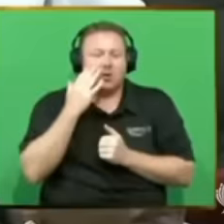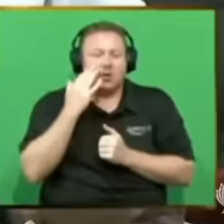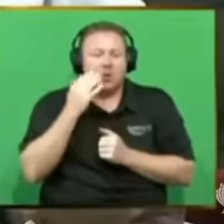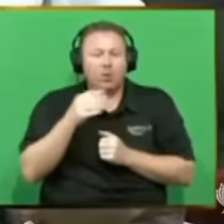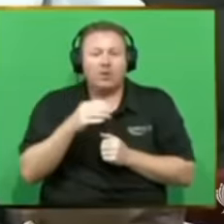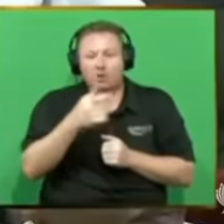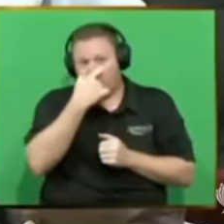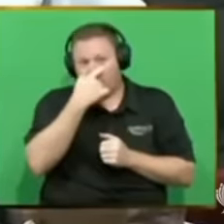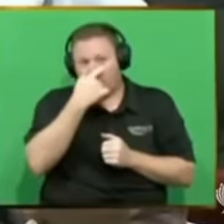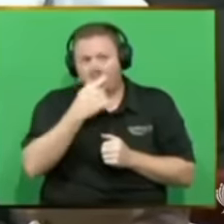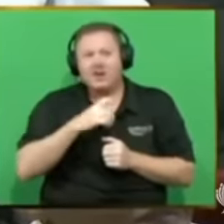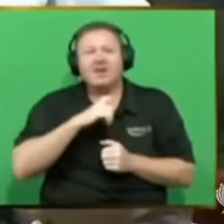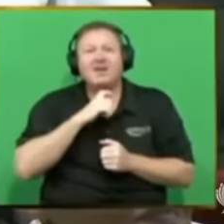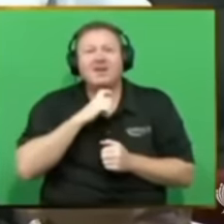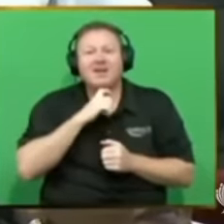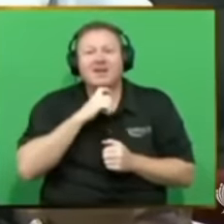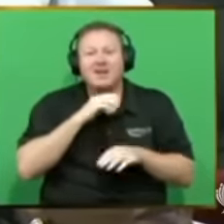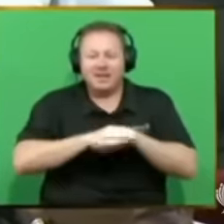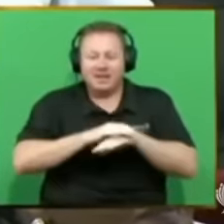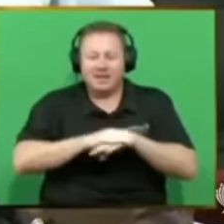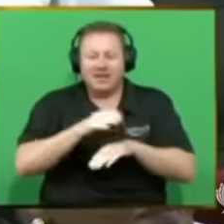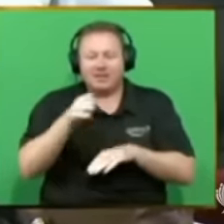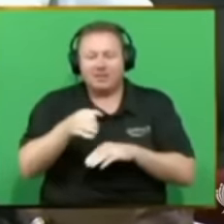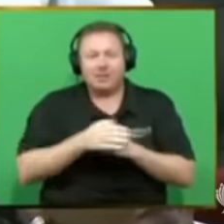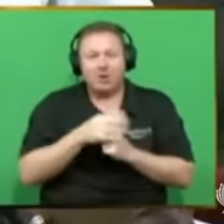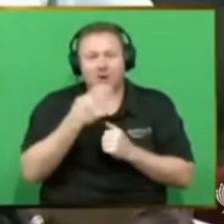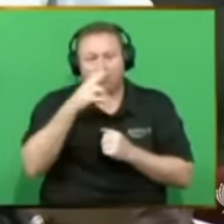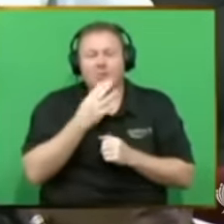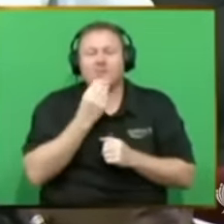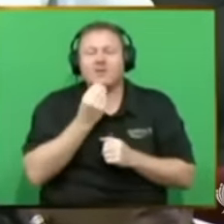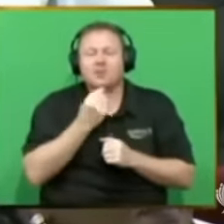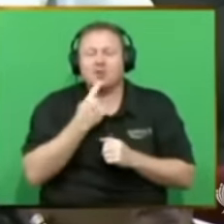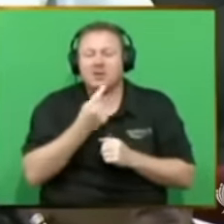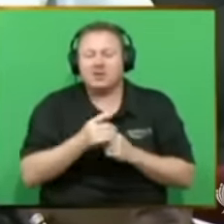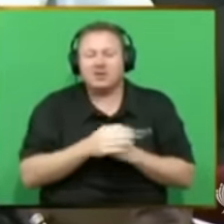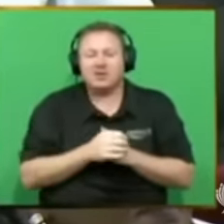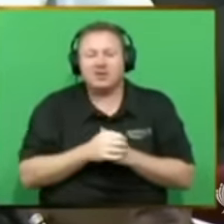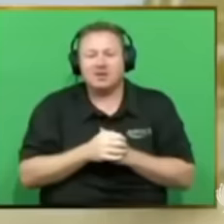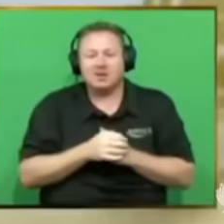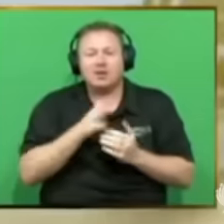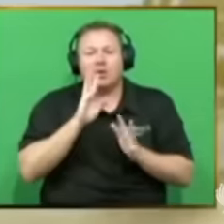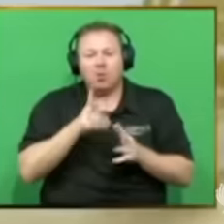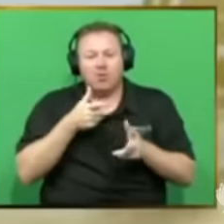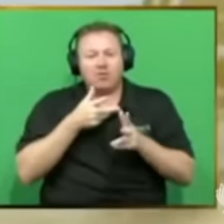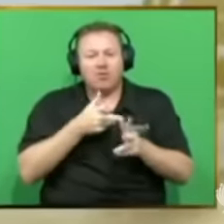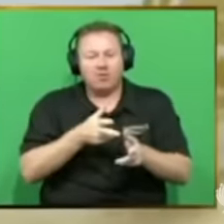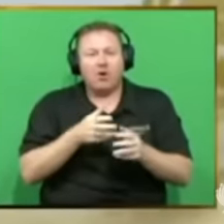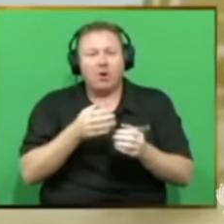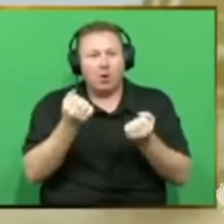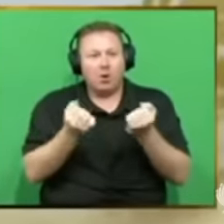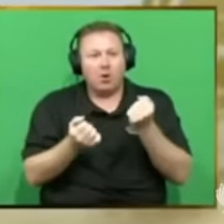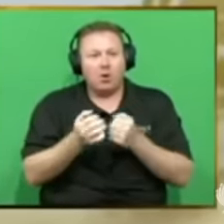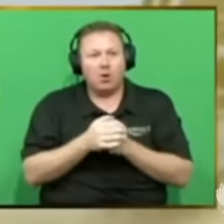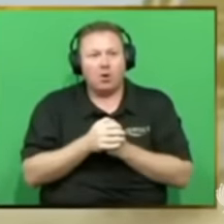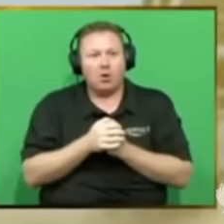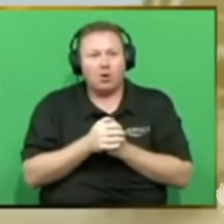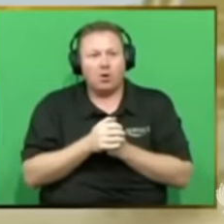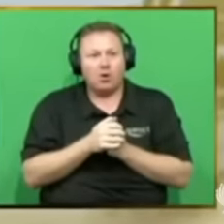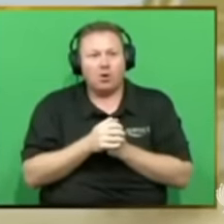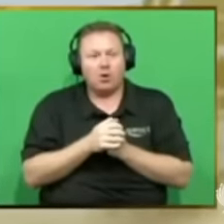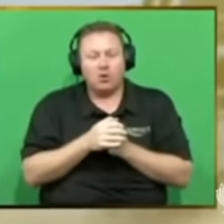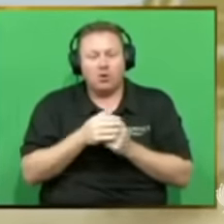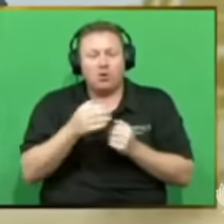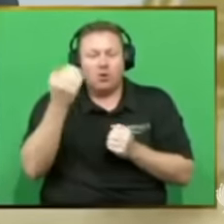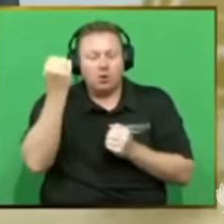cadres. It was good to hear the Honourable Mantashe say that the ANC will abide by the court's order. I do have some empty boxes at the